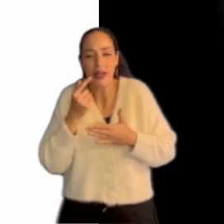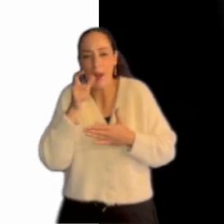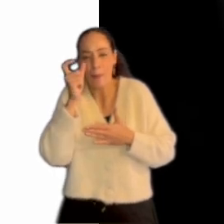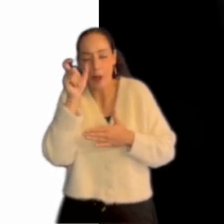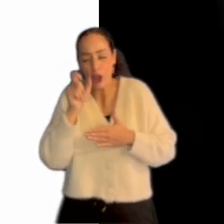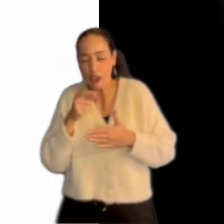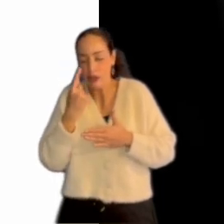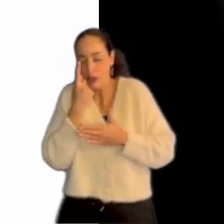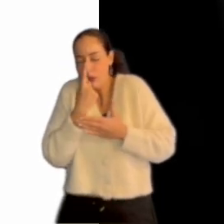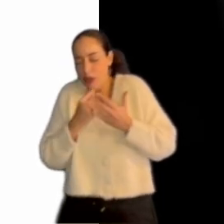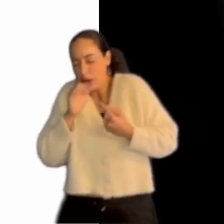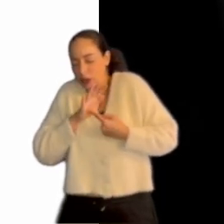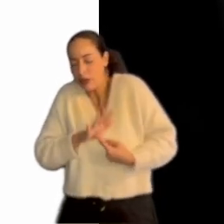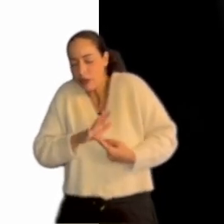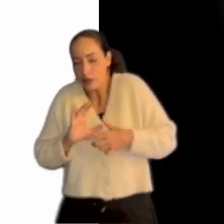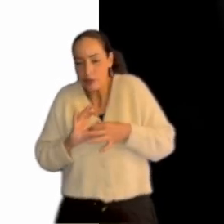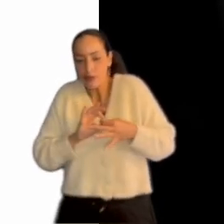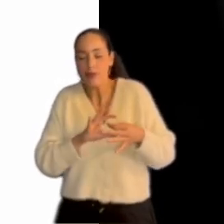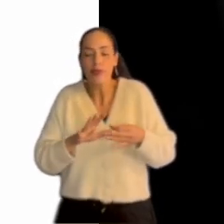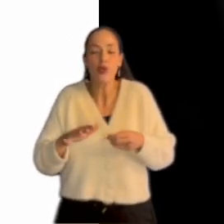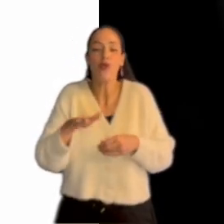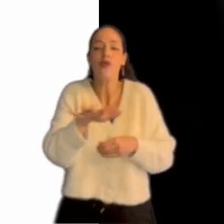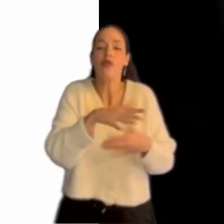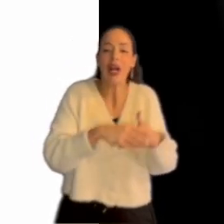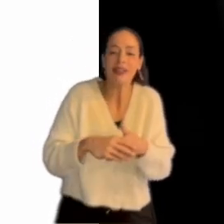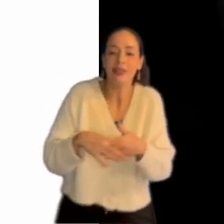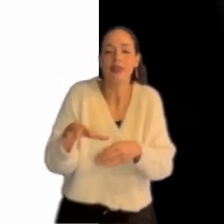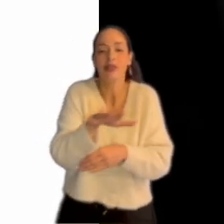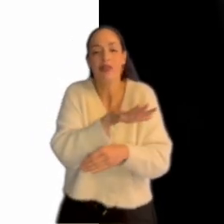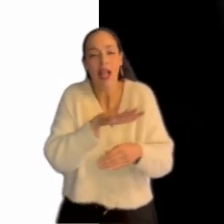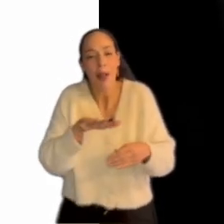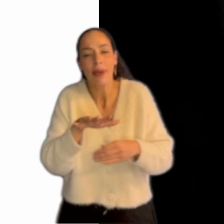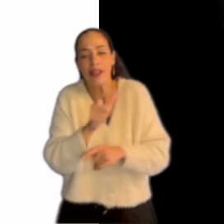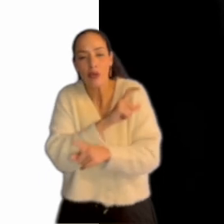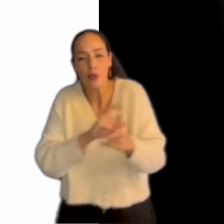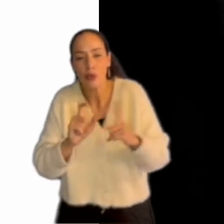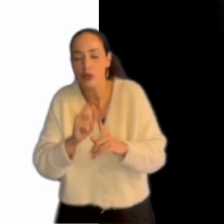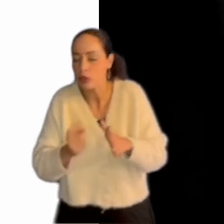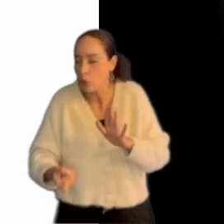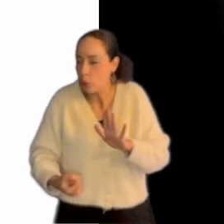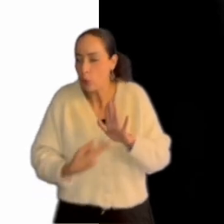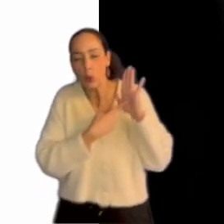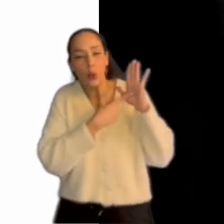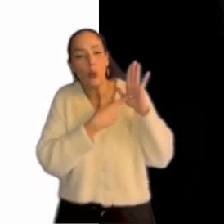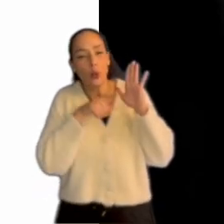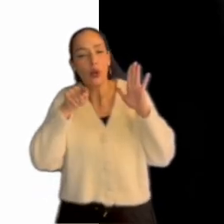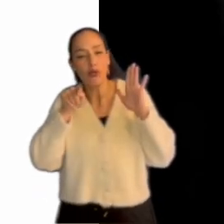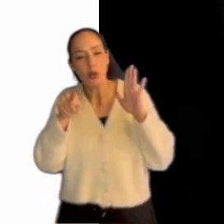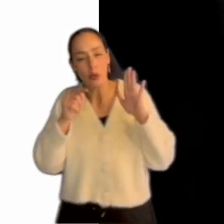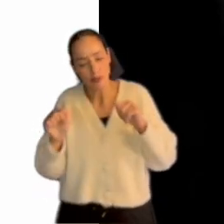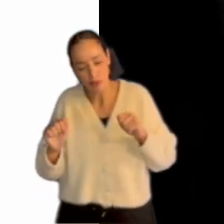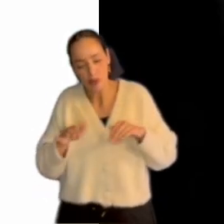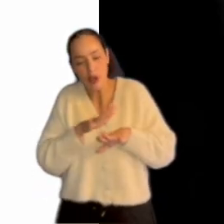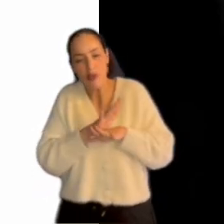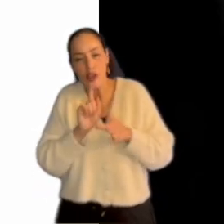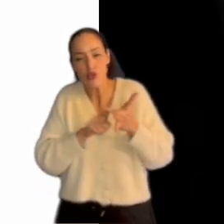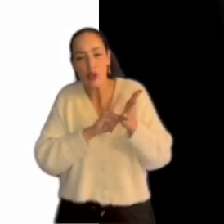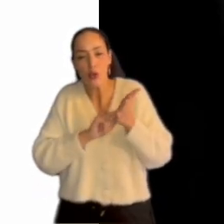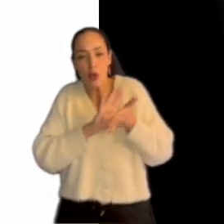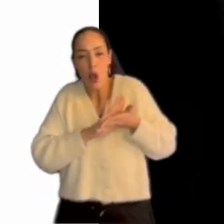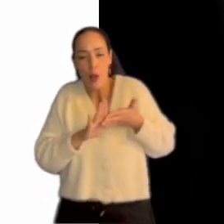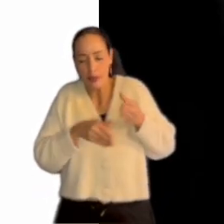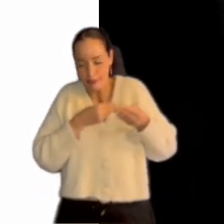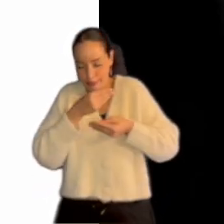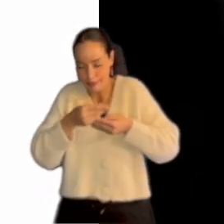explains, traumatic events destroy the sustaining bonds between individual and community. Those who have survived learn that their sense of self,